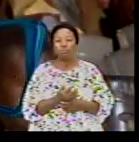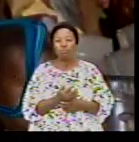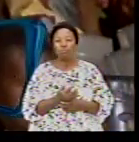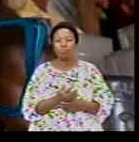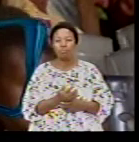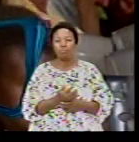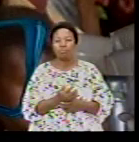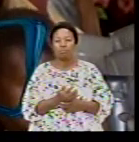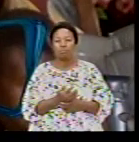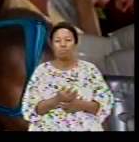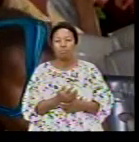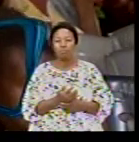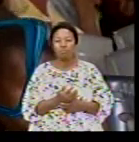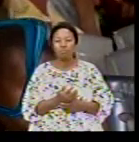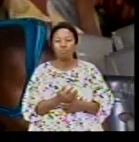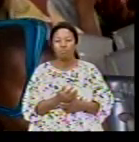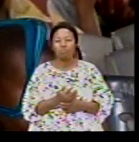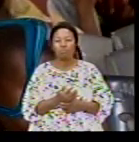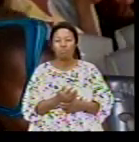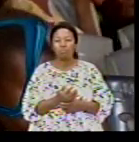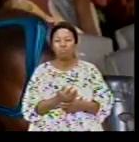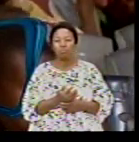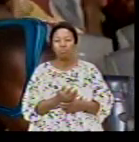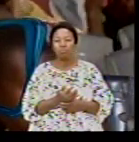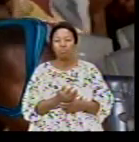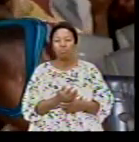and send to us.